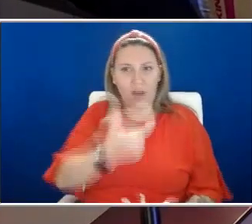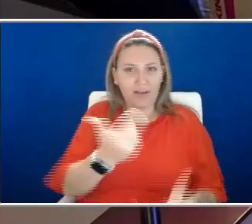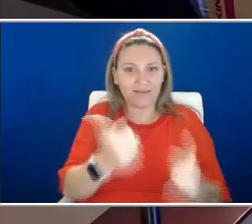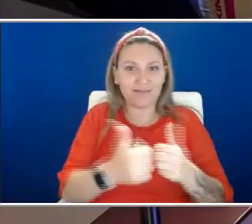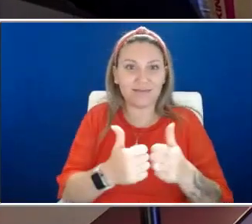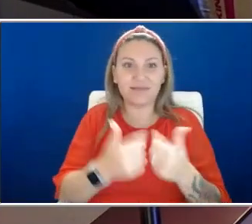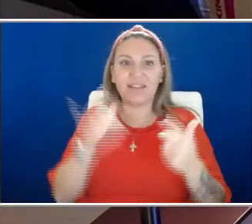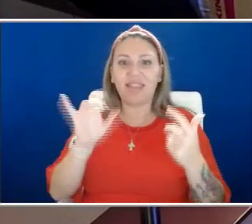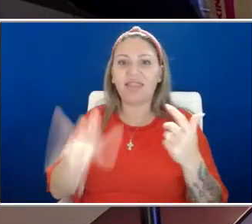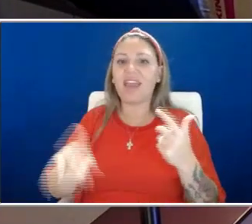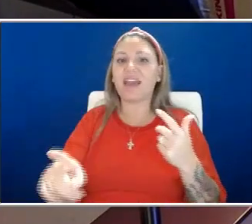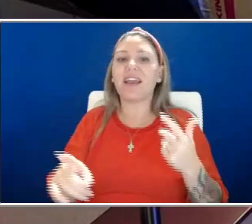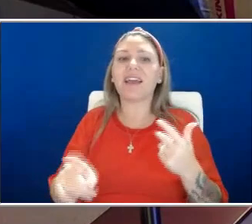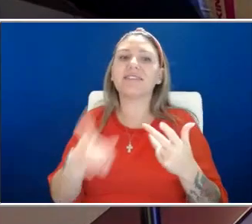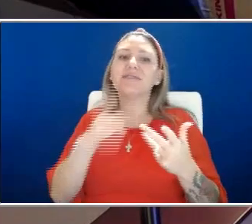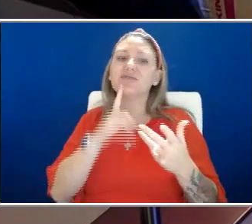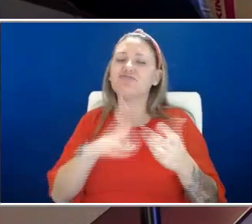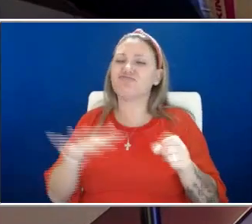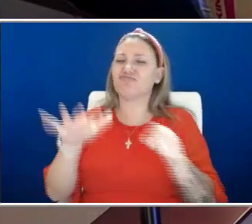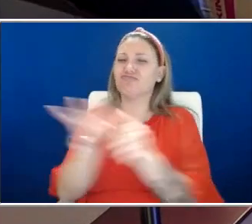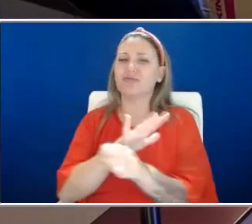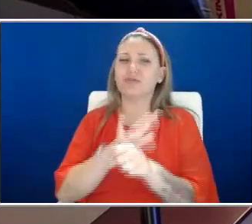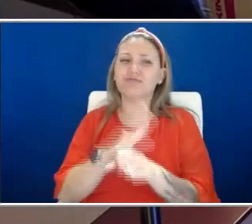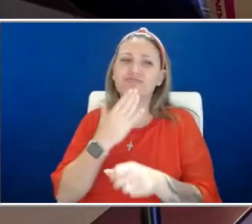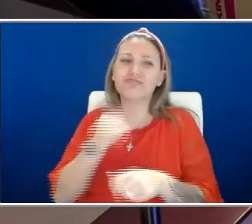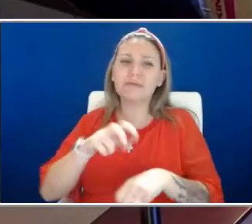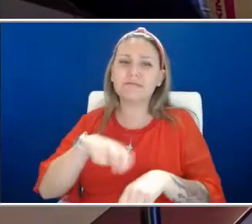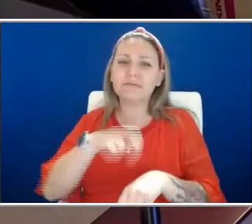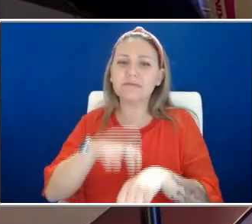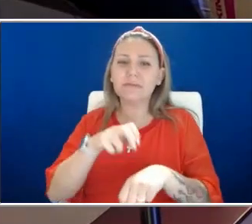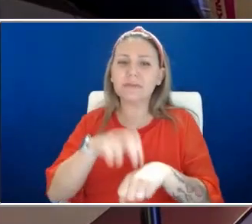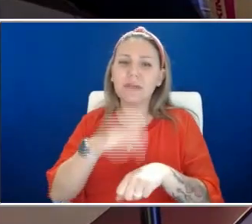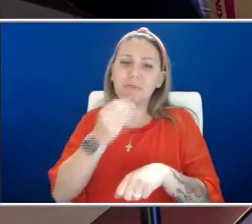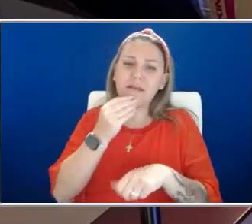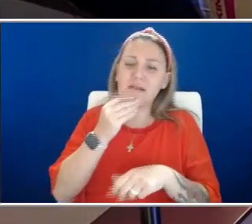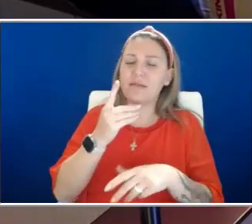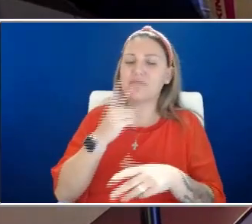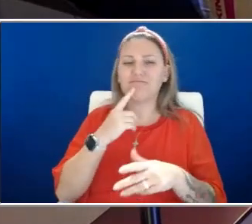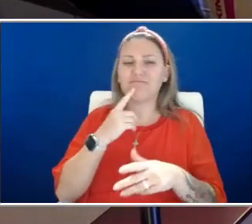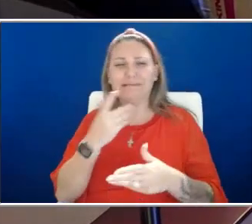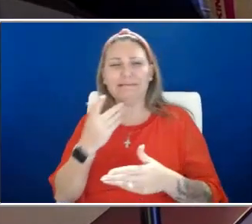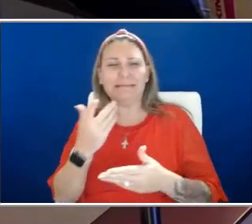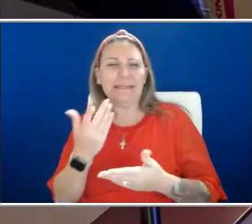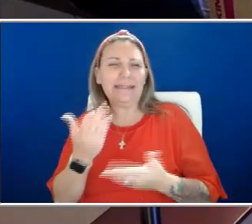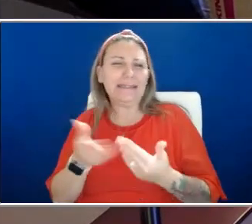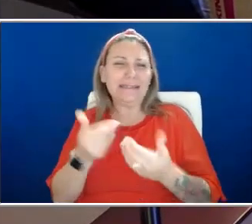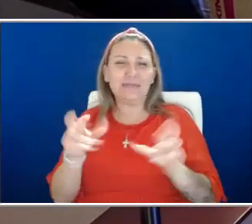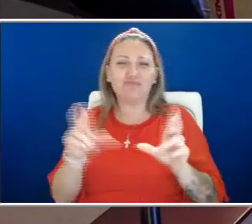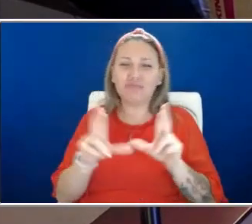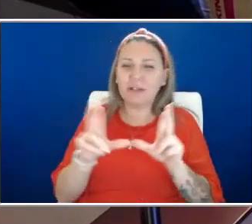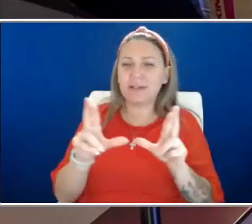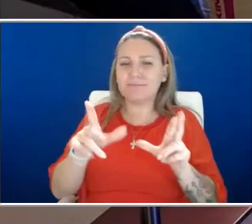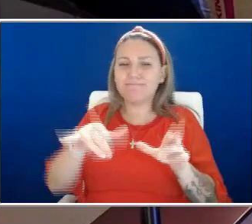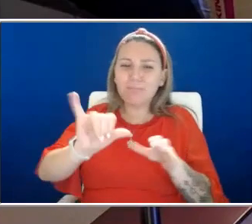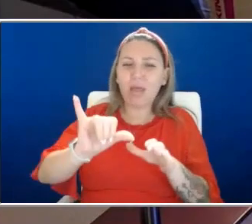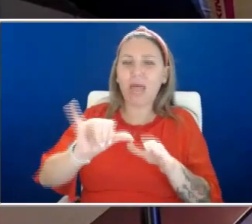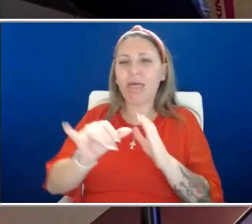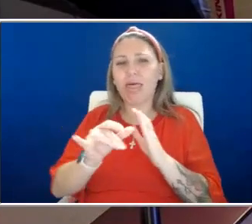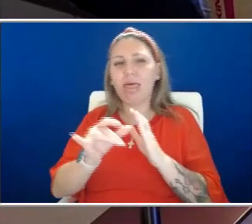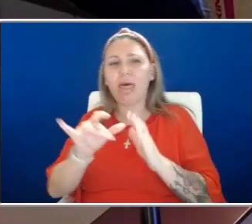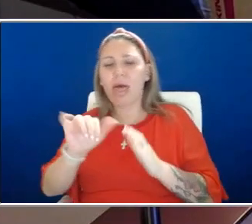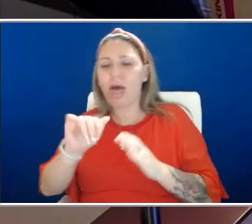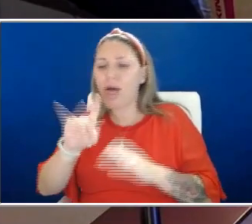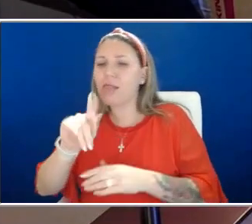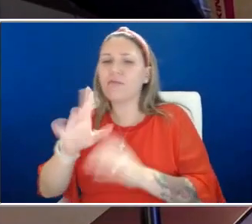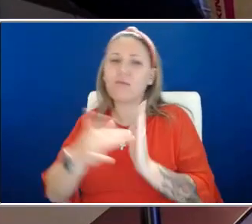our loaded sweet potato bites. Really simple recipe. Sweet potatoes tossed with a little bit of olive oil, kosher salt, chili powder, garlic.